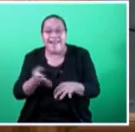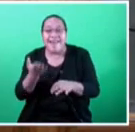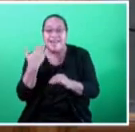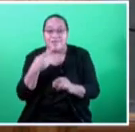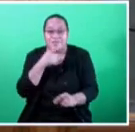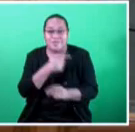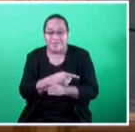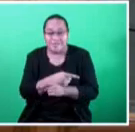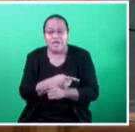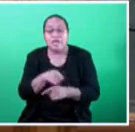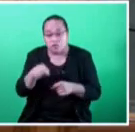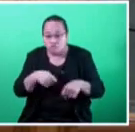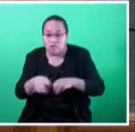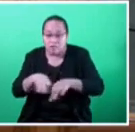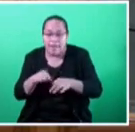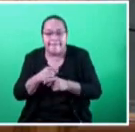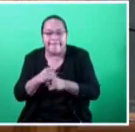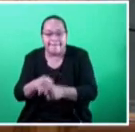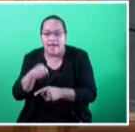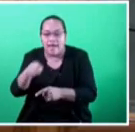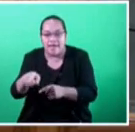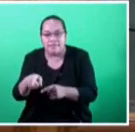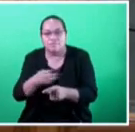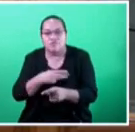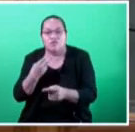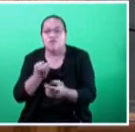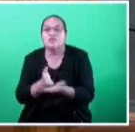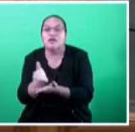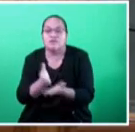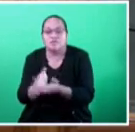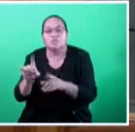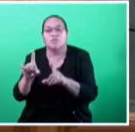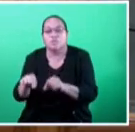strategic plan shall guide the Ministry in its service delivery.